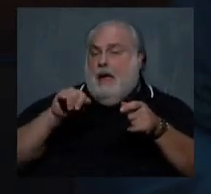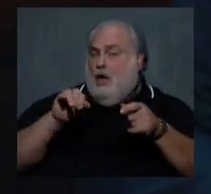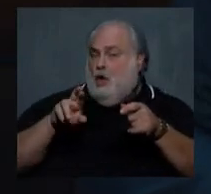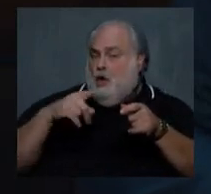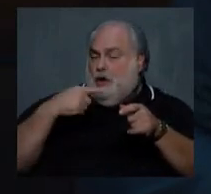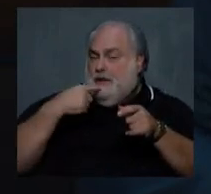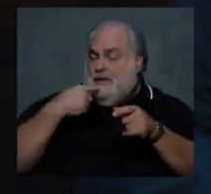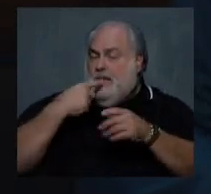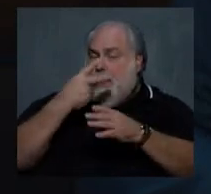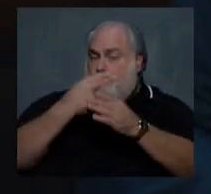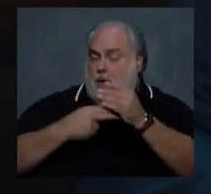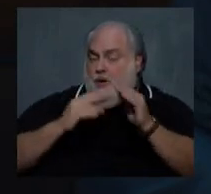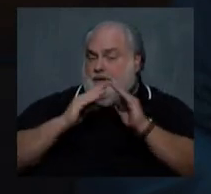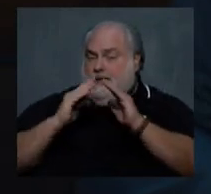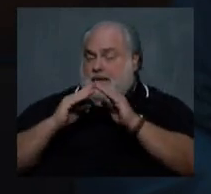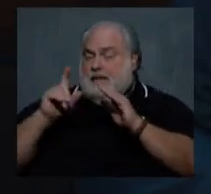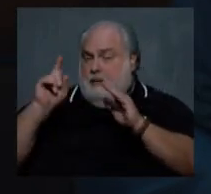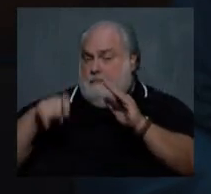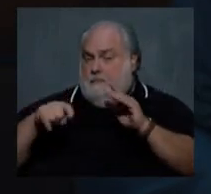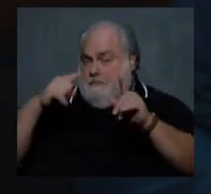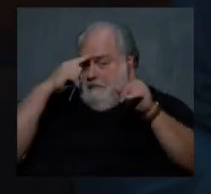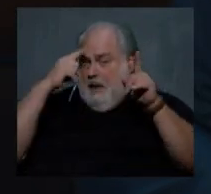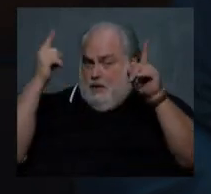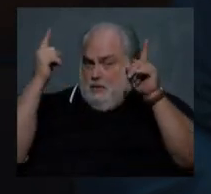both cities have to agree to the